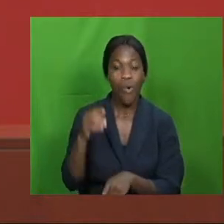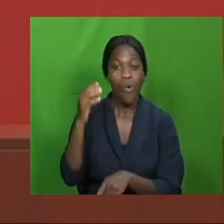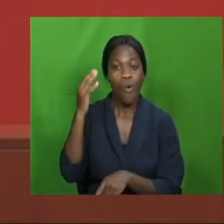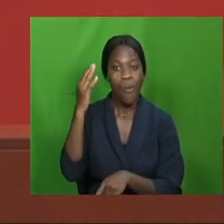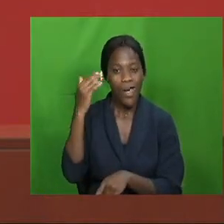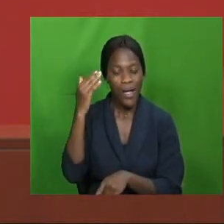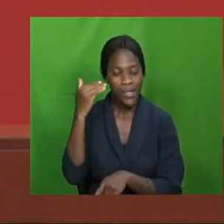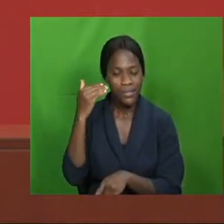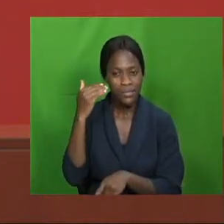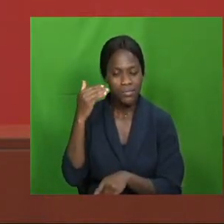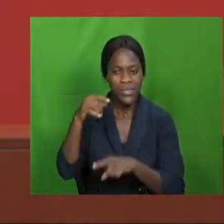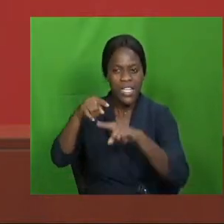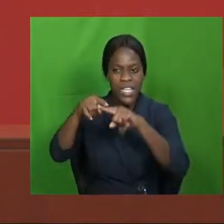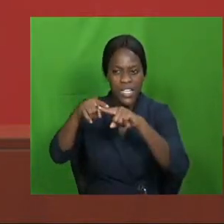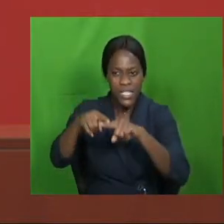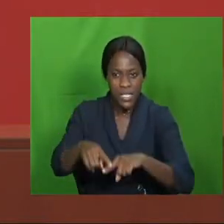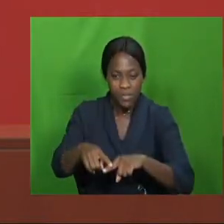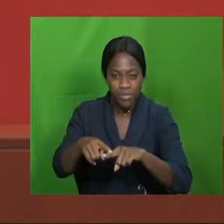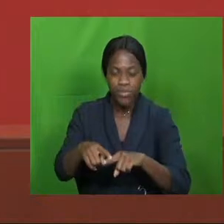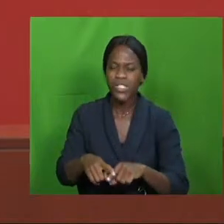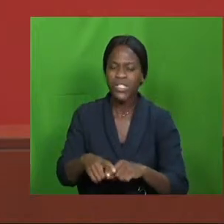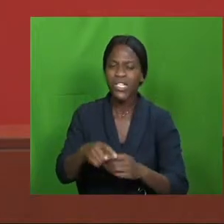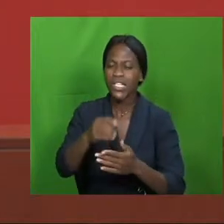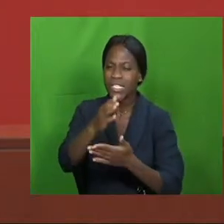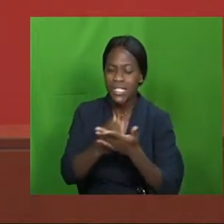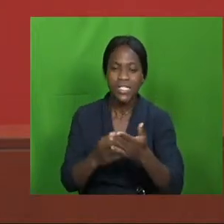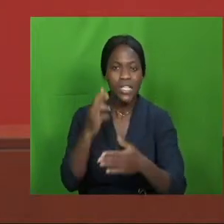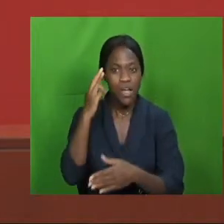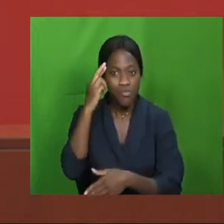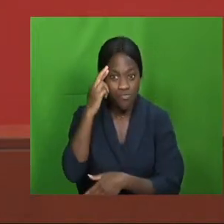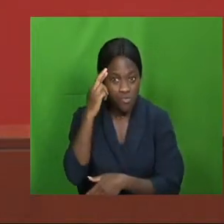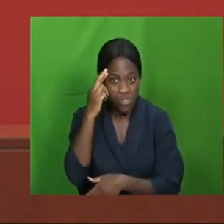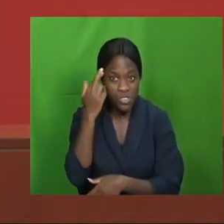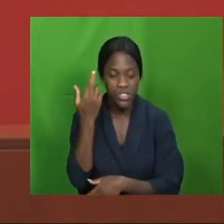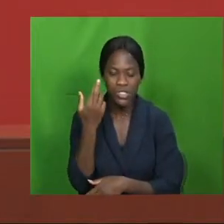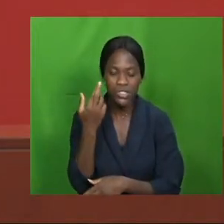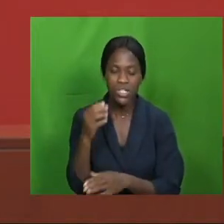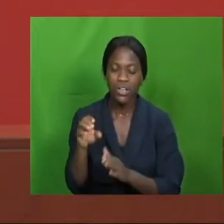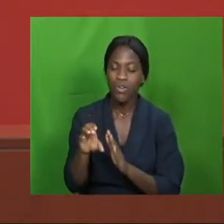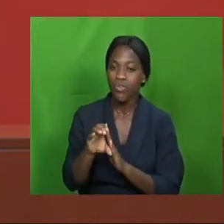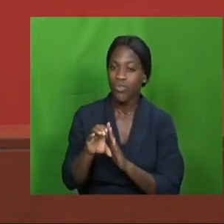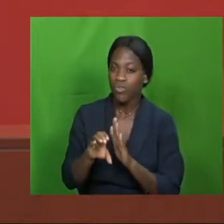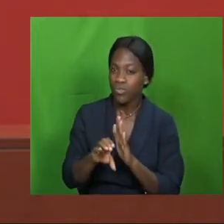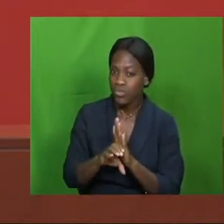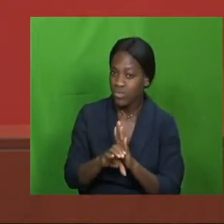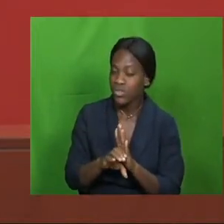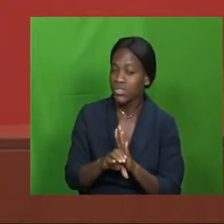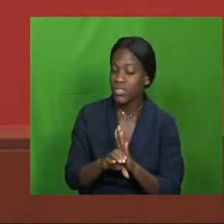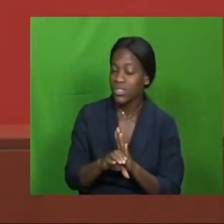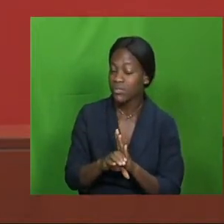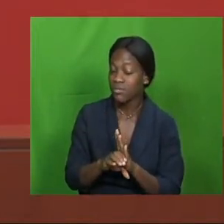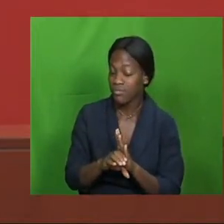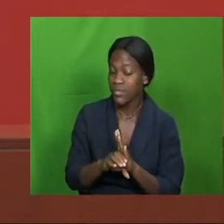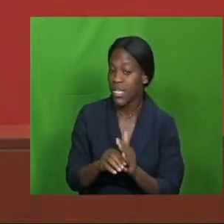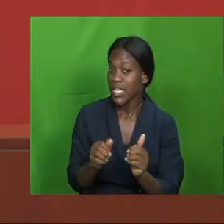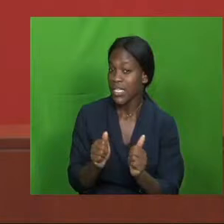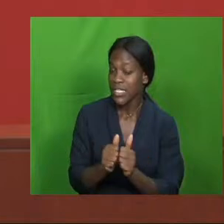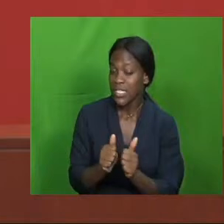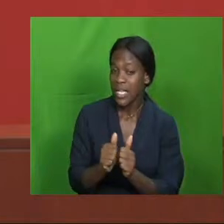based on a partial reading of the text of the Constitution as contained in Article 97(1)(c),